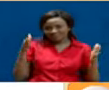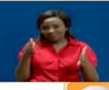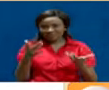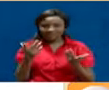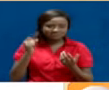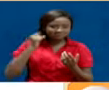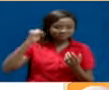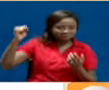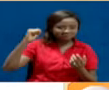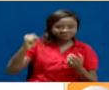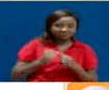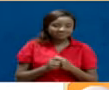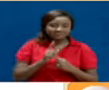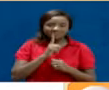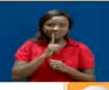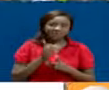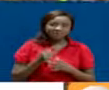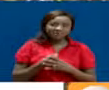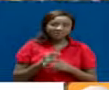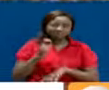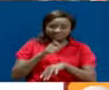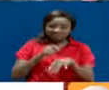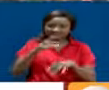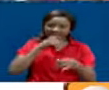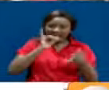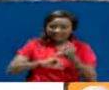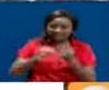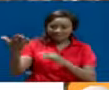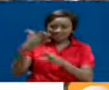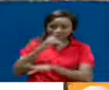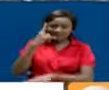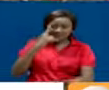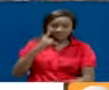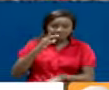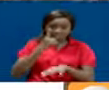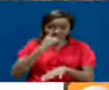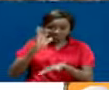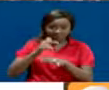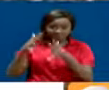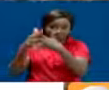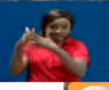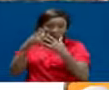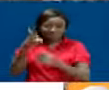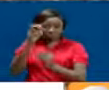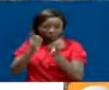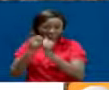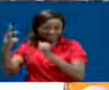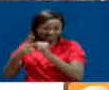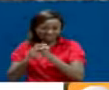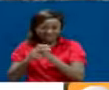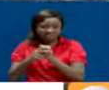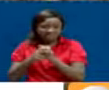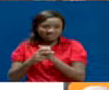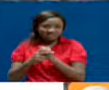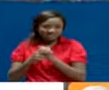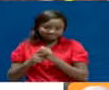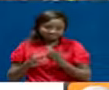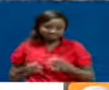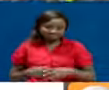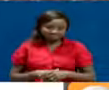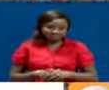into politics. She tells me about the day her husband came back from America in 2017, just days after the